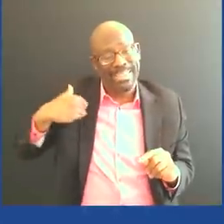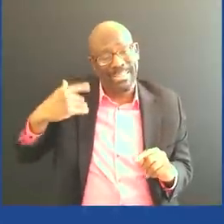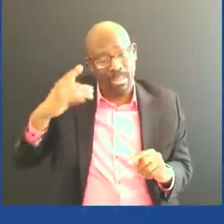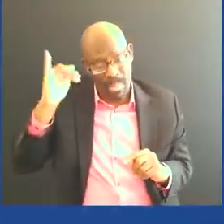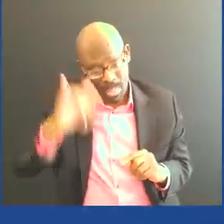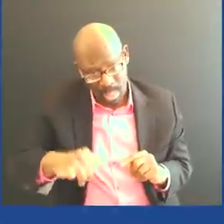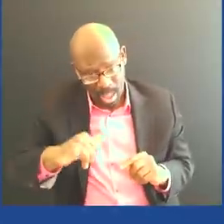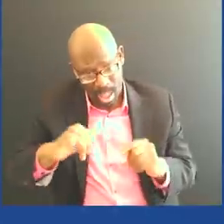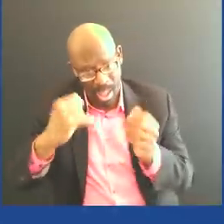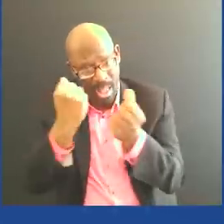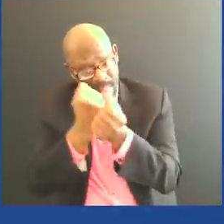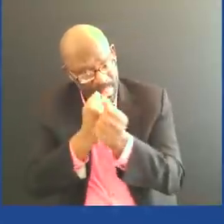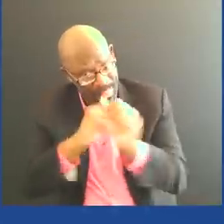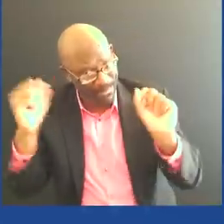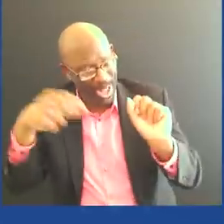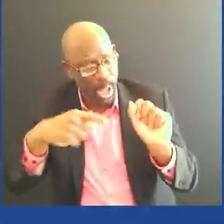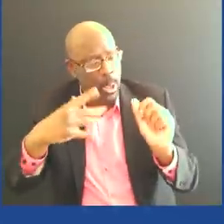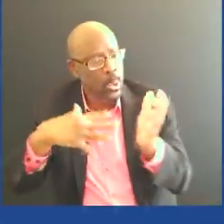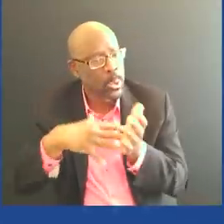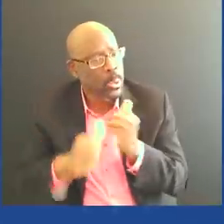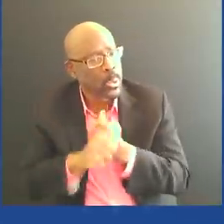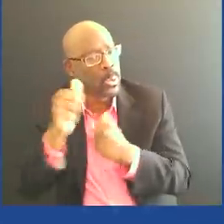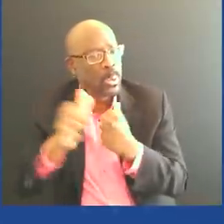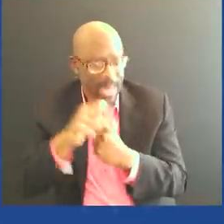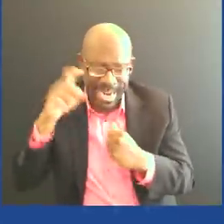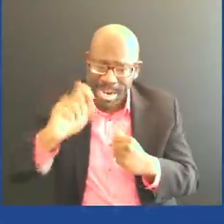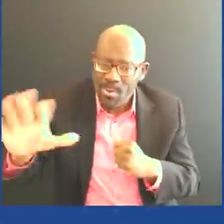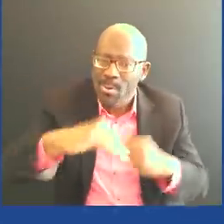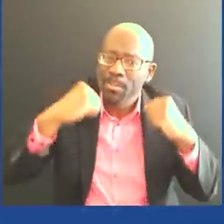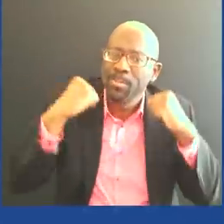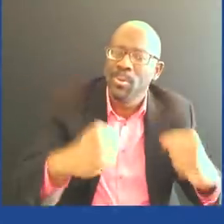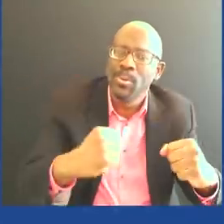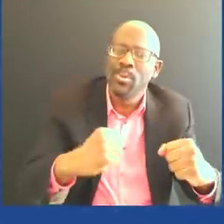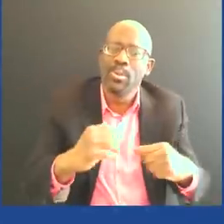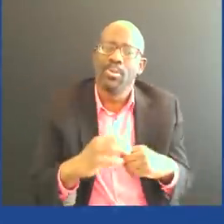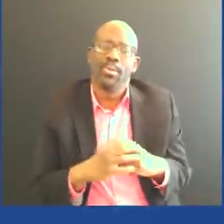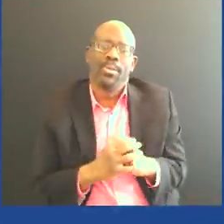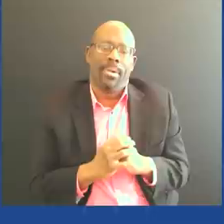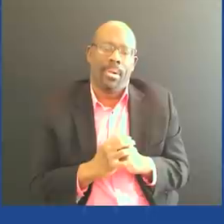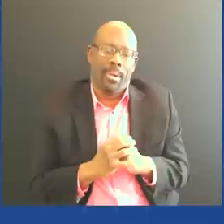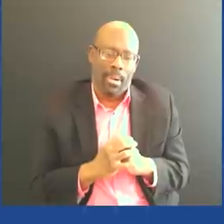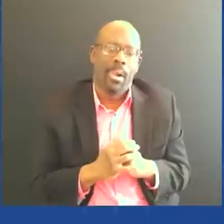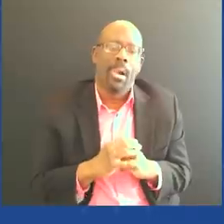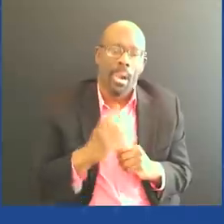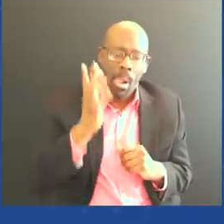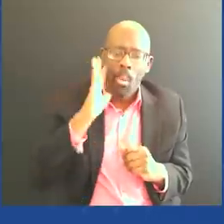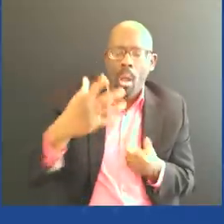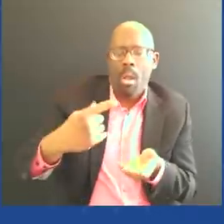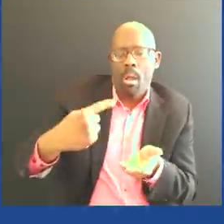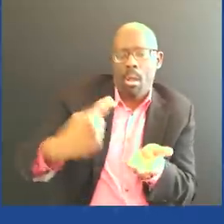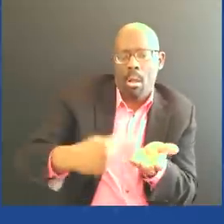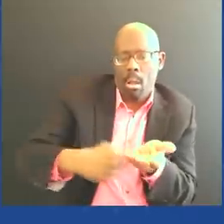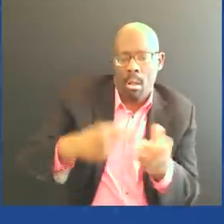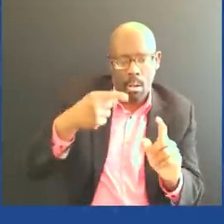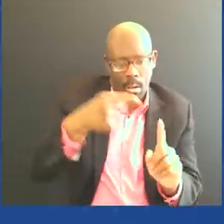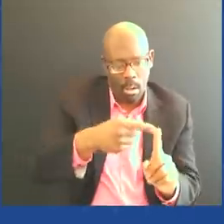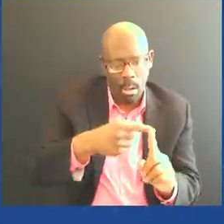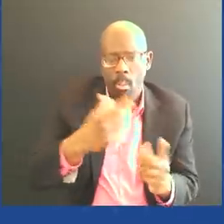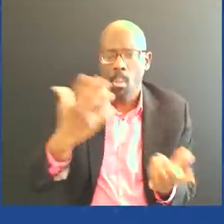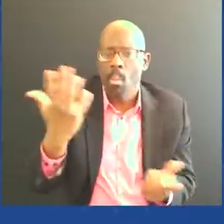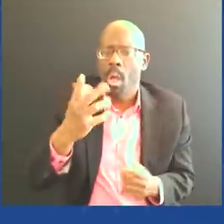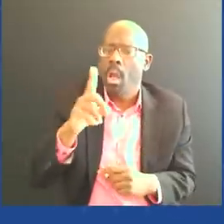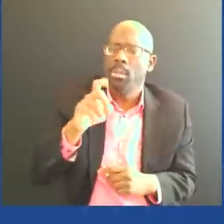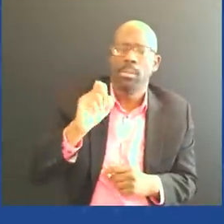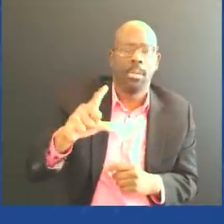Carper, no doubt, will tell you about the very Delaware way in which this whole day has come about. So while it's